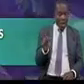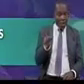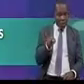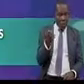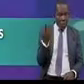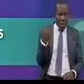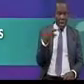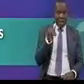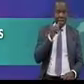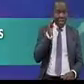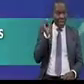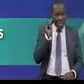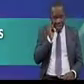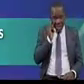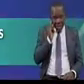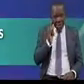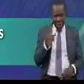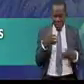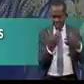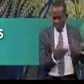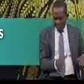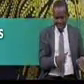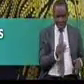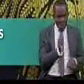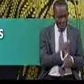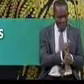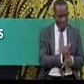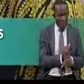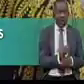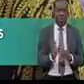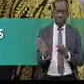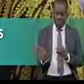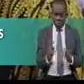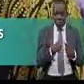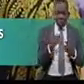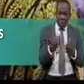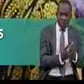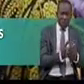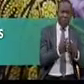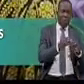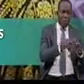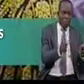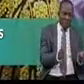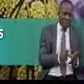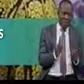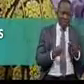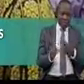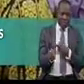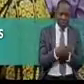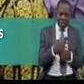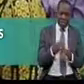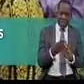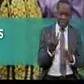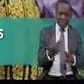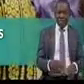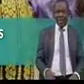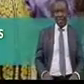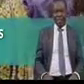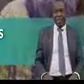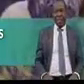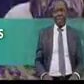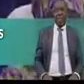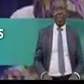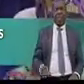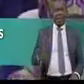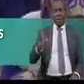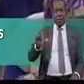here on the new ground today in Jesus' name. Luke chapter 4, I'm reading from verse